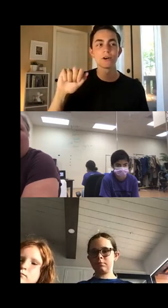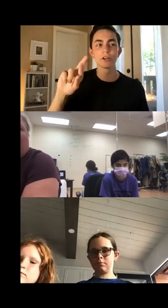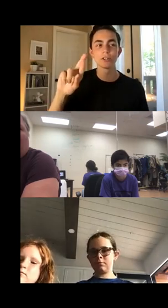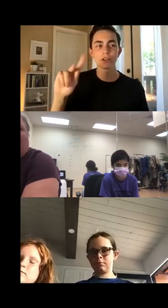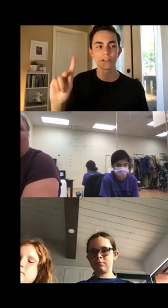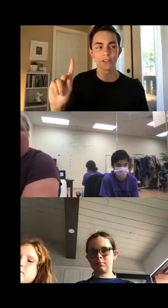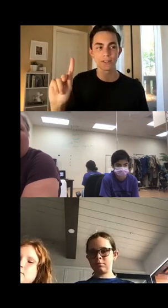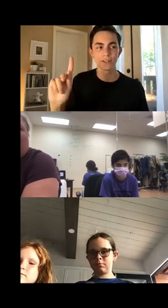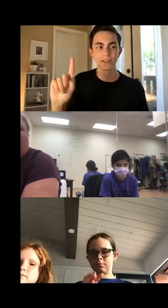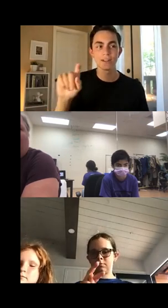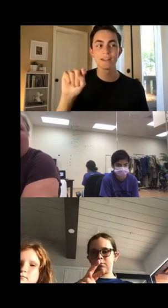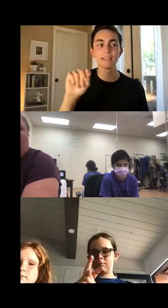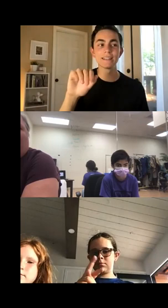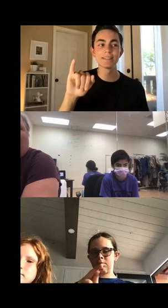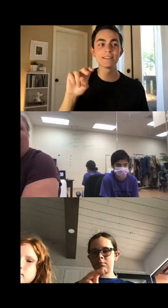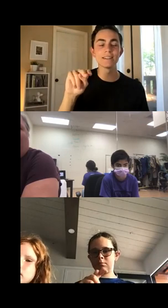Clark,